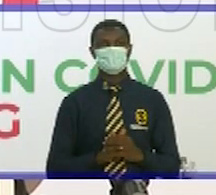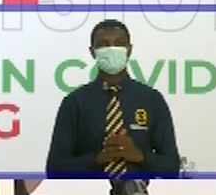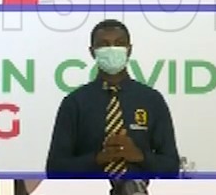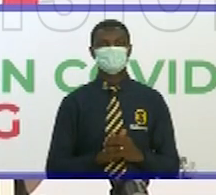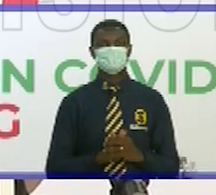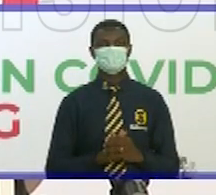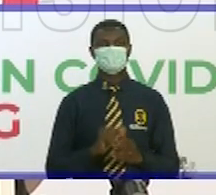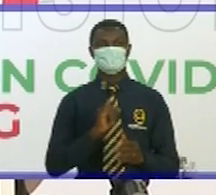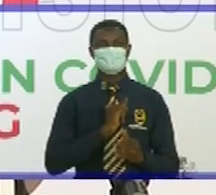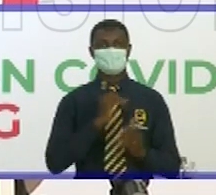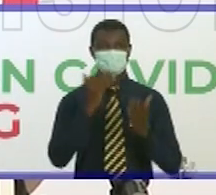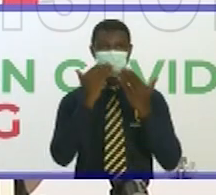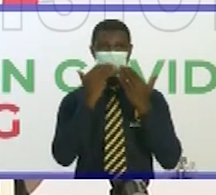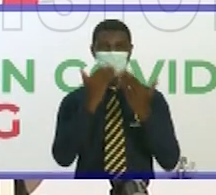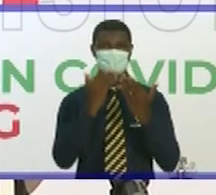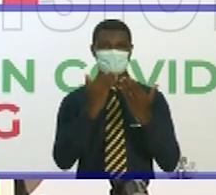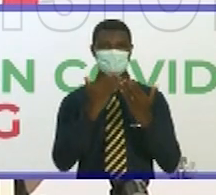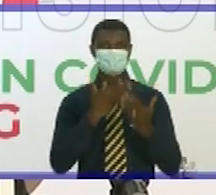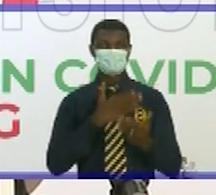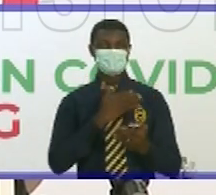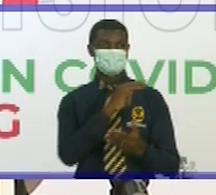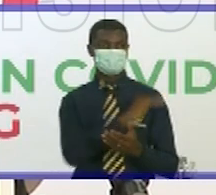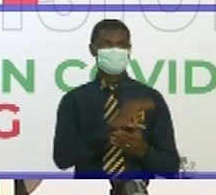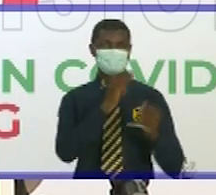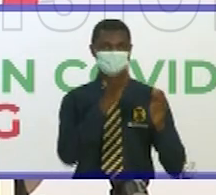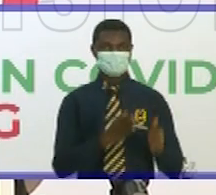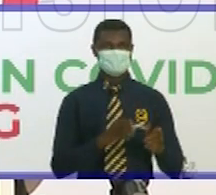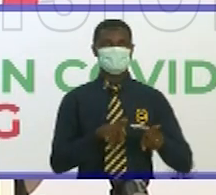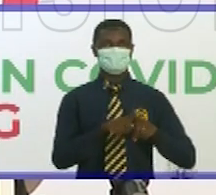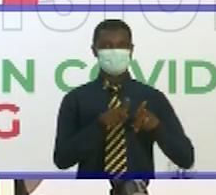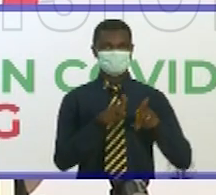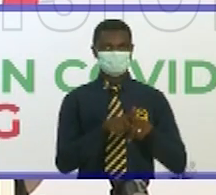Mo de dupe lowo elegbe mi ti o je minister